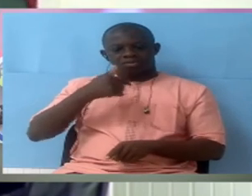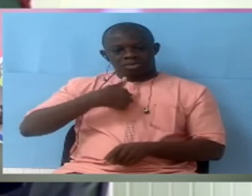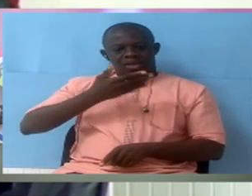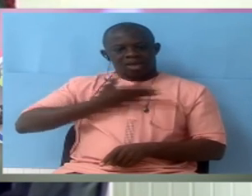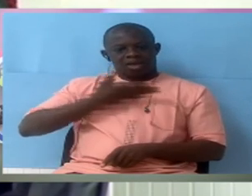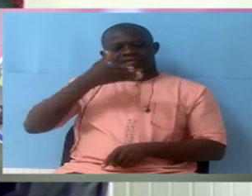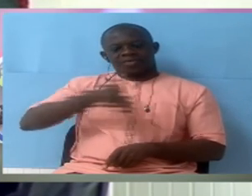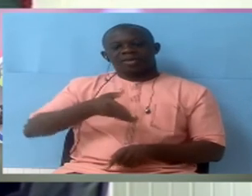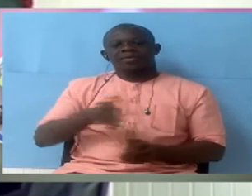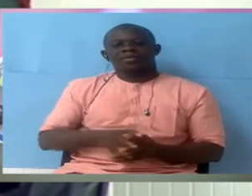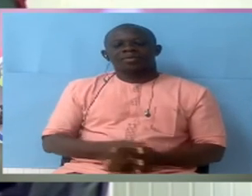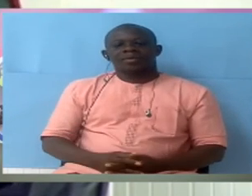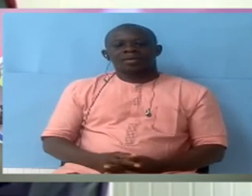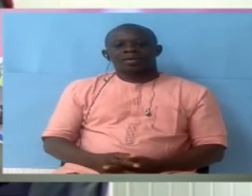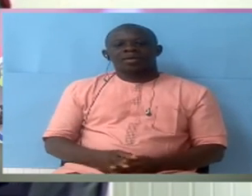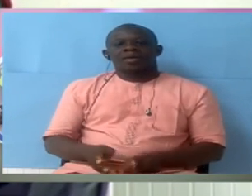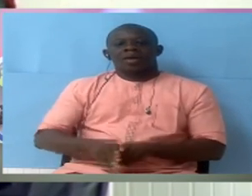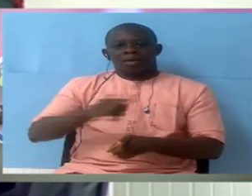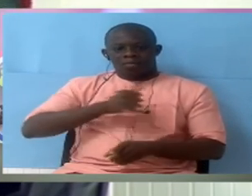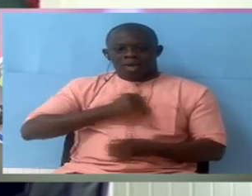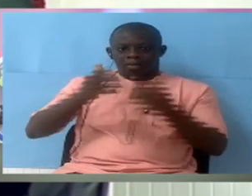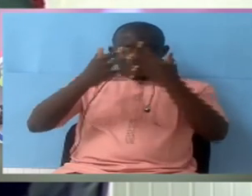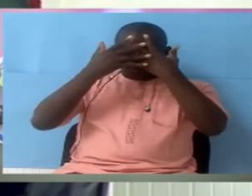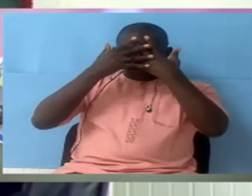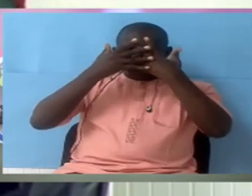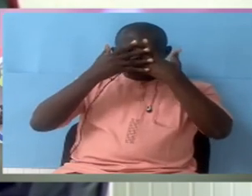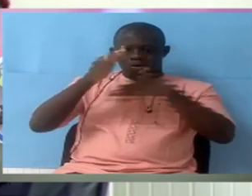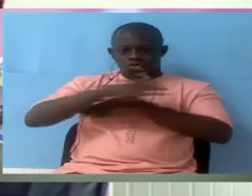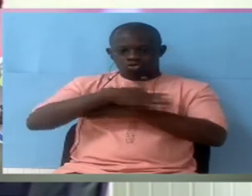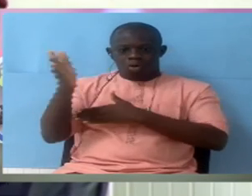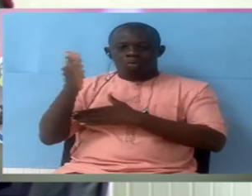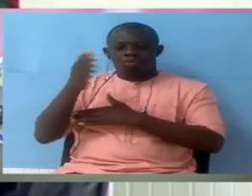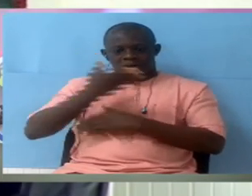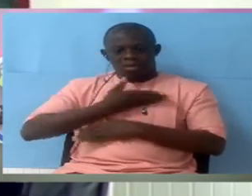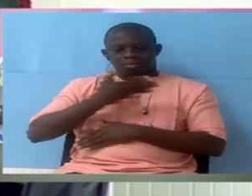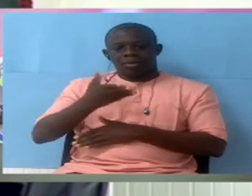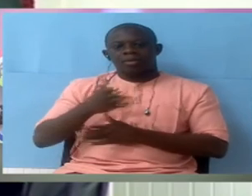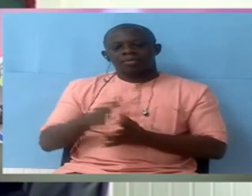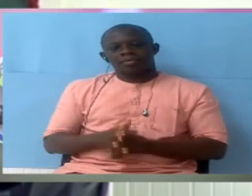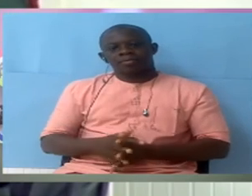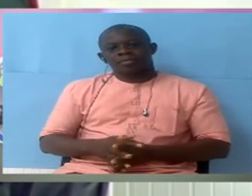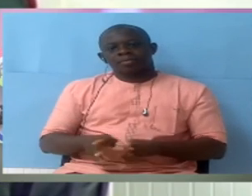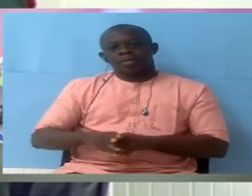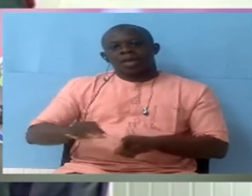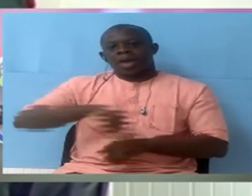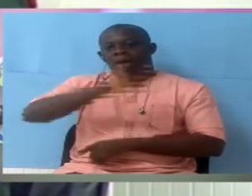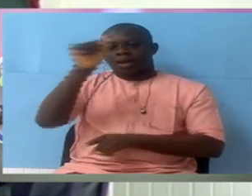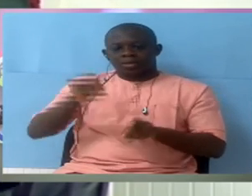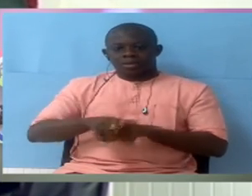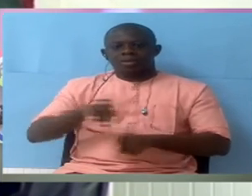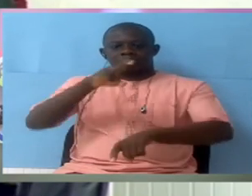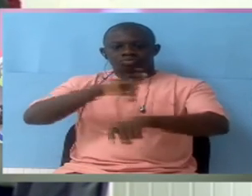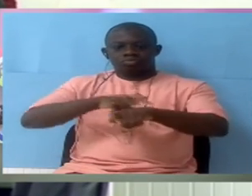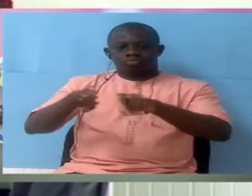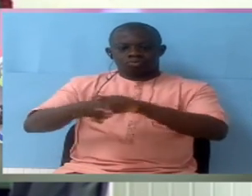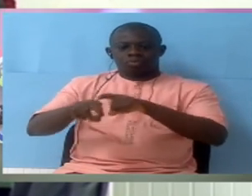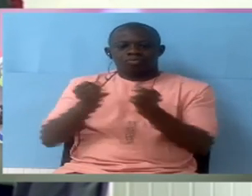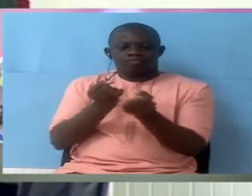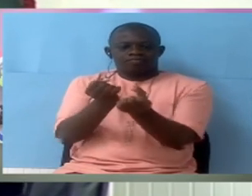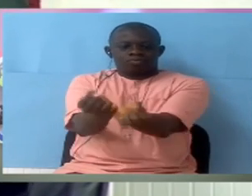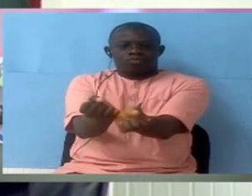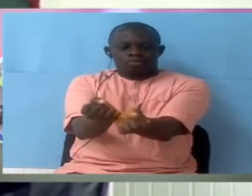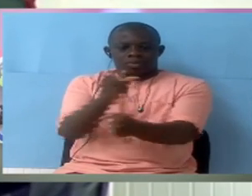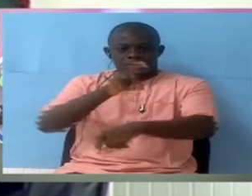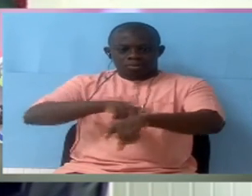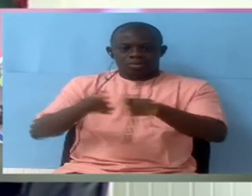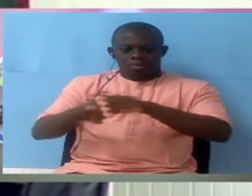ma ngi ni. My cell door was open. Suma cell bunti cell bi ubeku. And I was cuffed in front. Ñu dal di ma